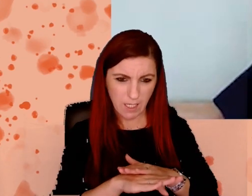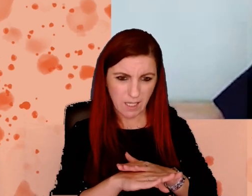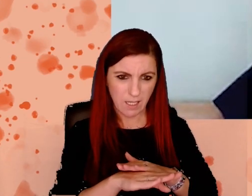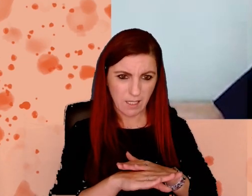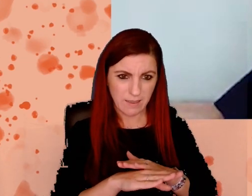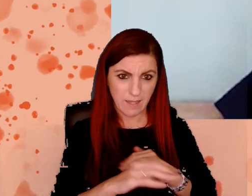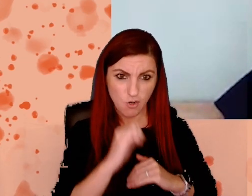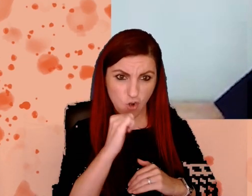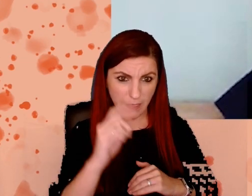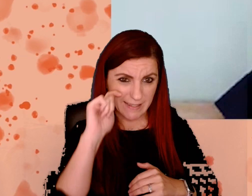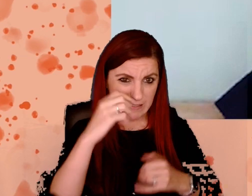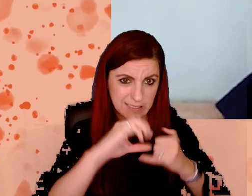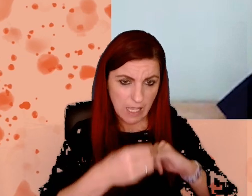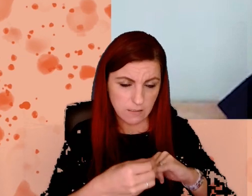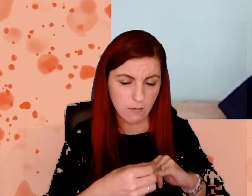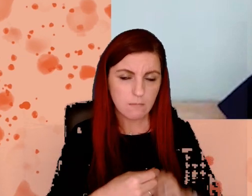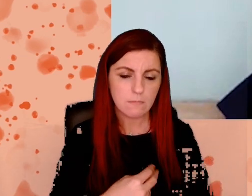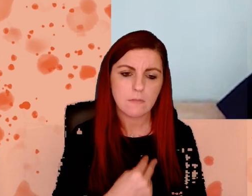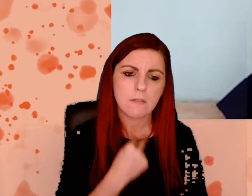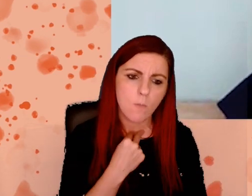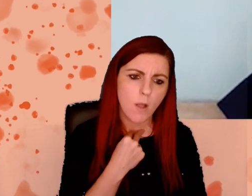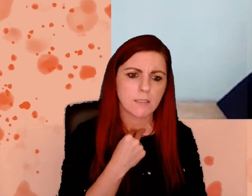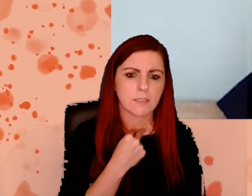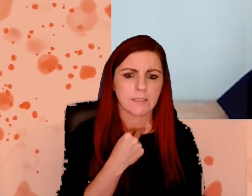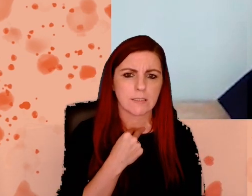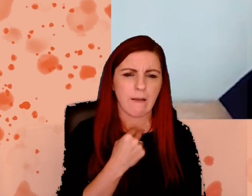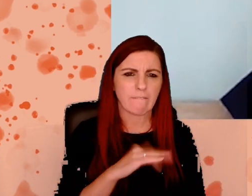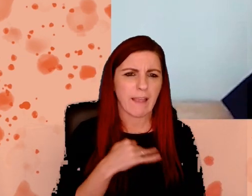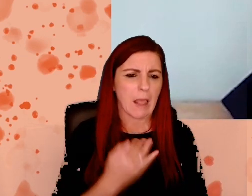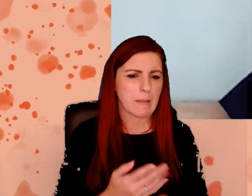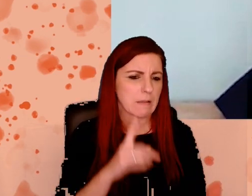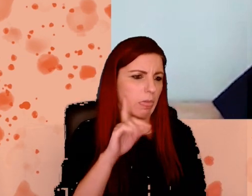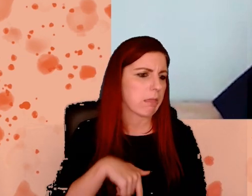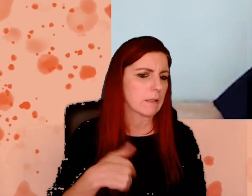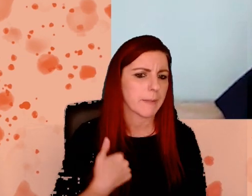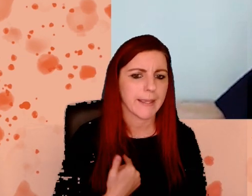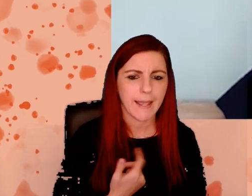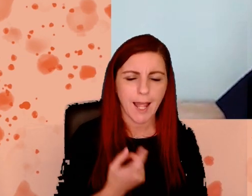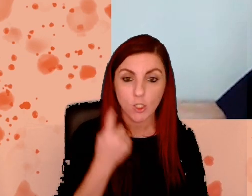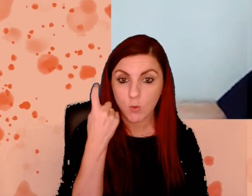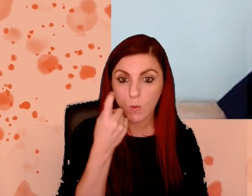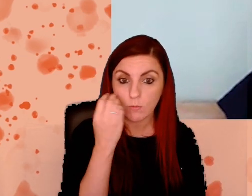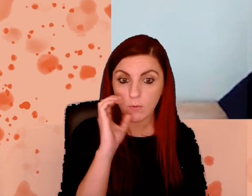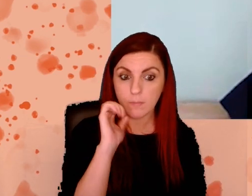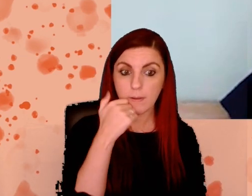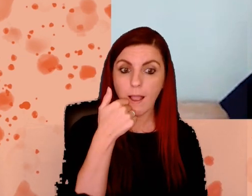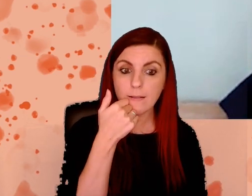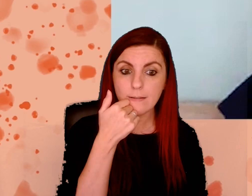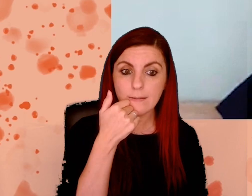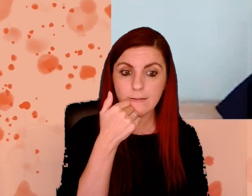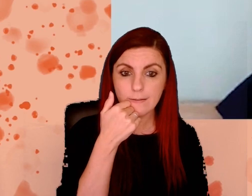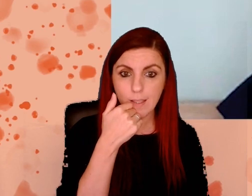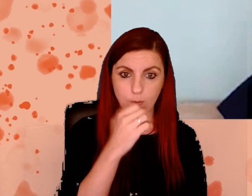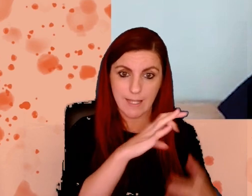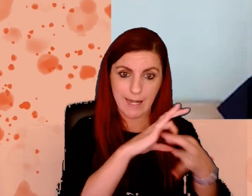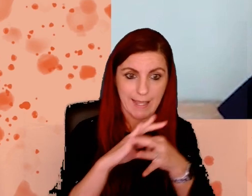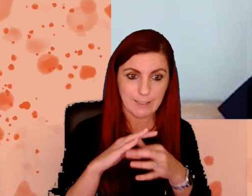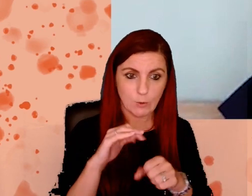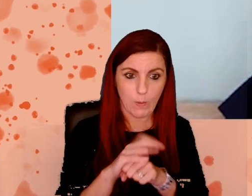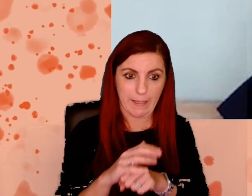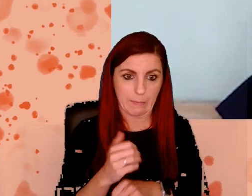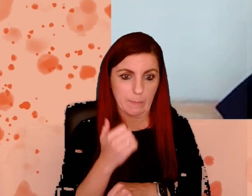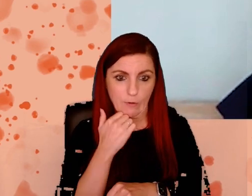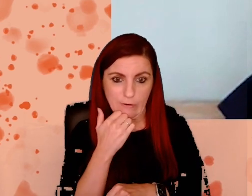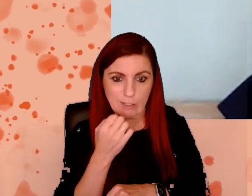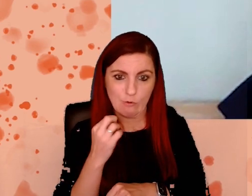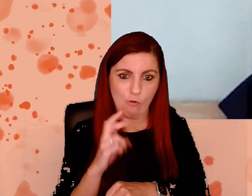very disappointed. I felt dismissed. And I do wonder, was that just because it was a menstrual